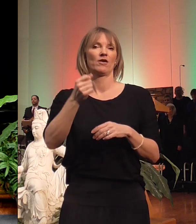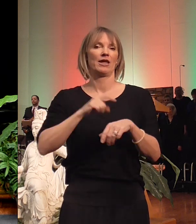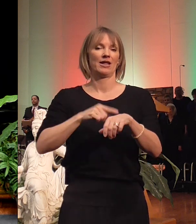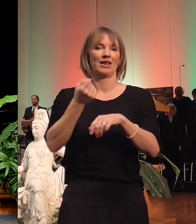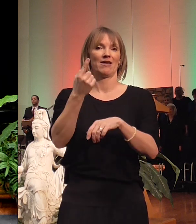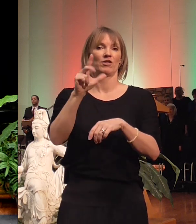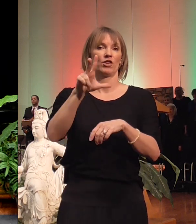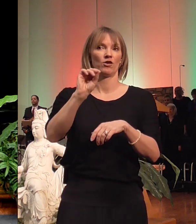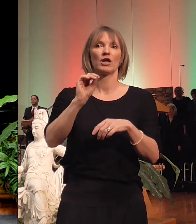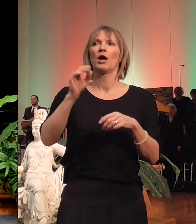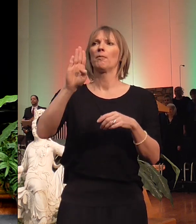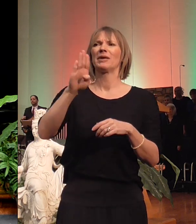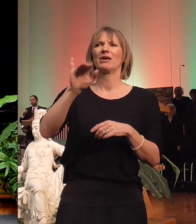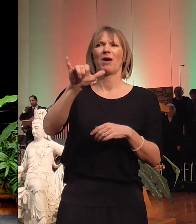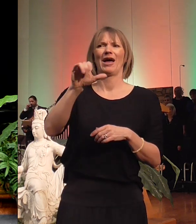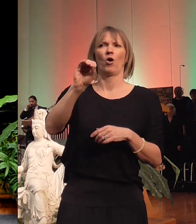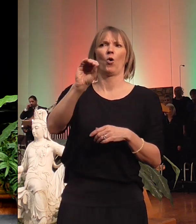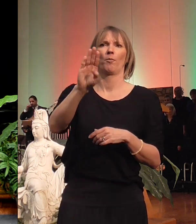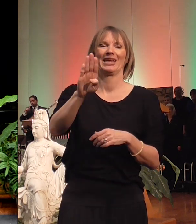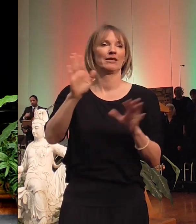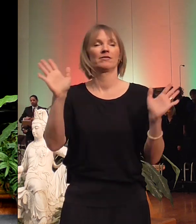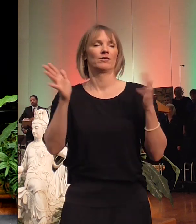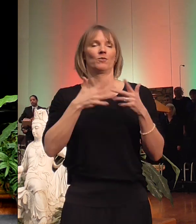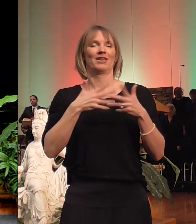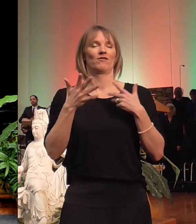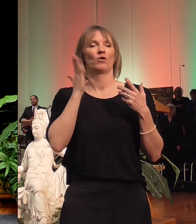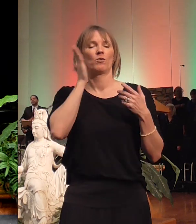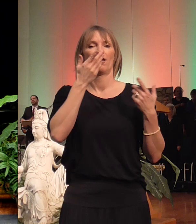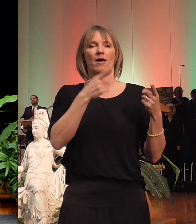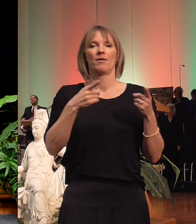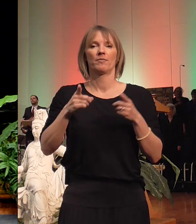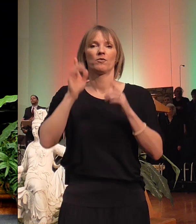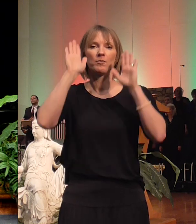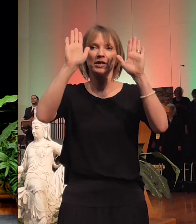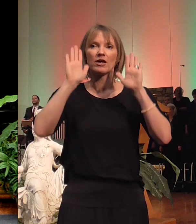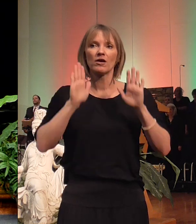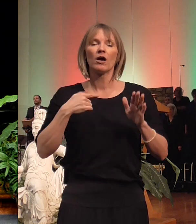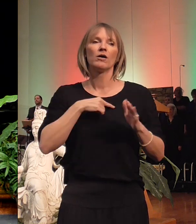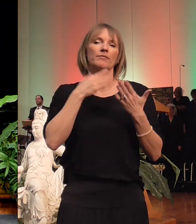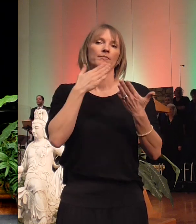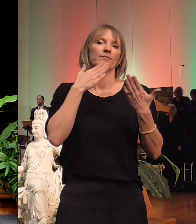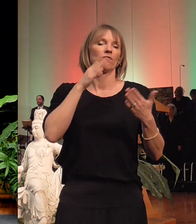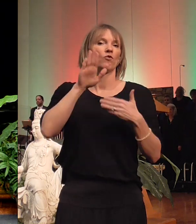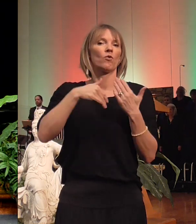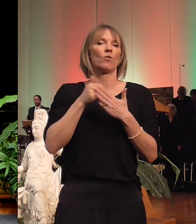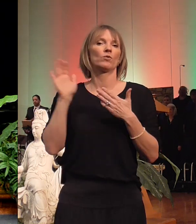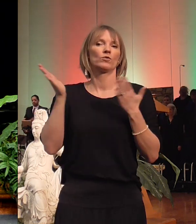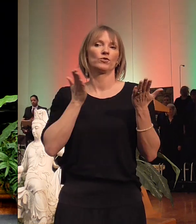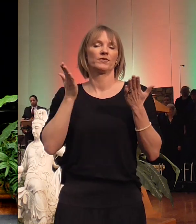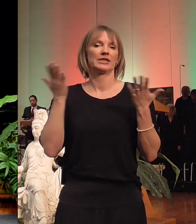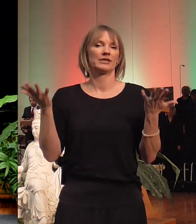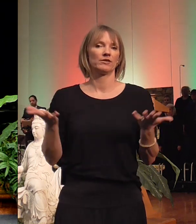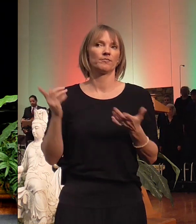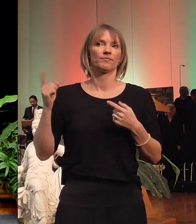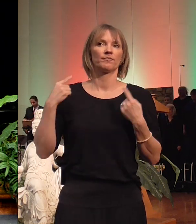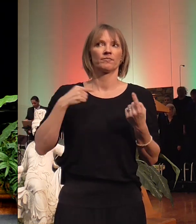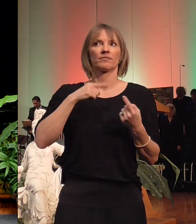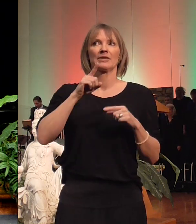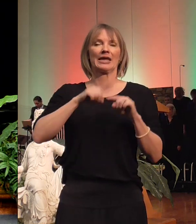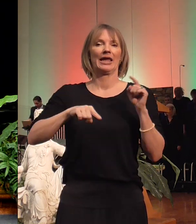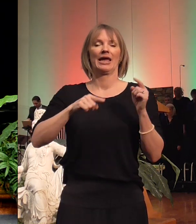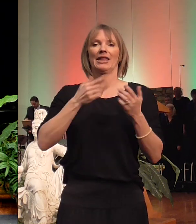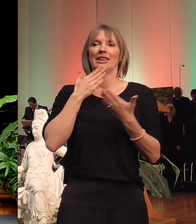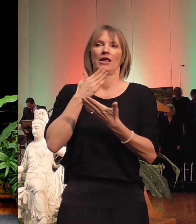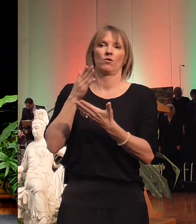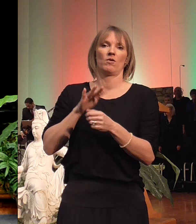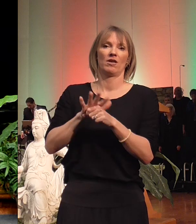a.m. BYOB, I guess. No, whatever it may be. It's going to be great. And we're just so grateful to all of your service here. And we just can't thank you enough.